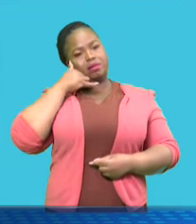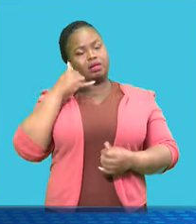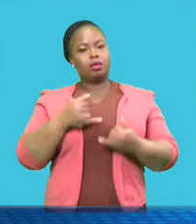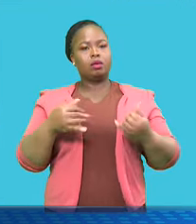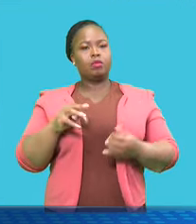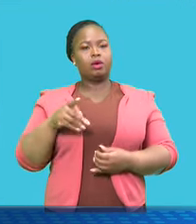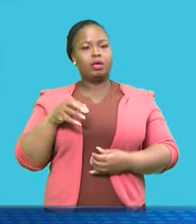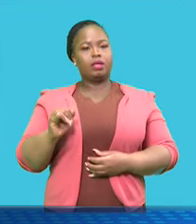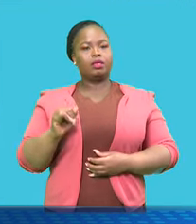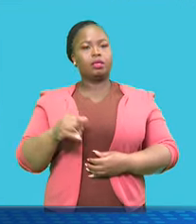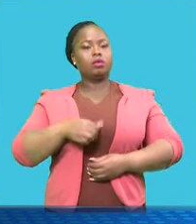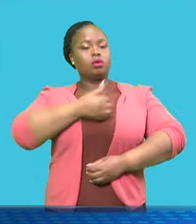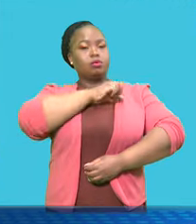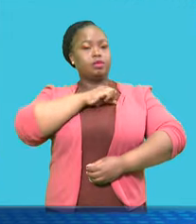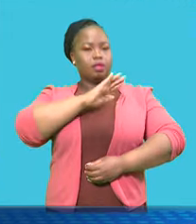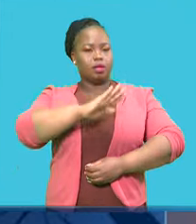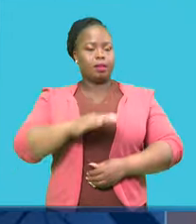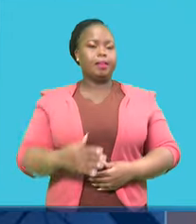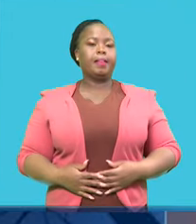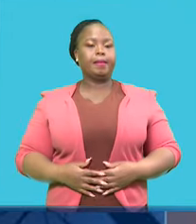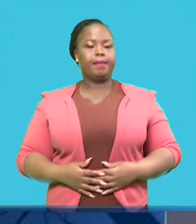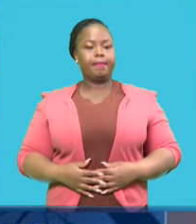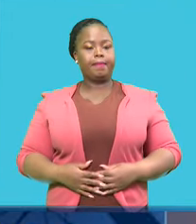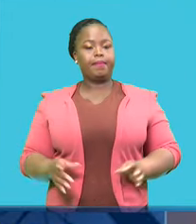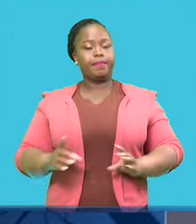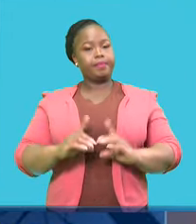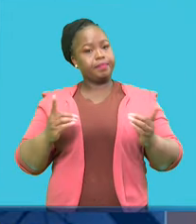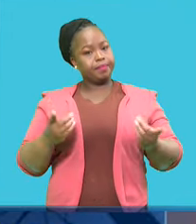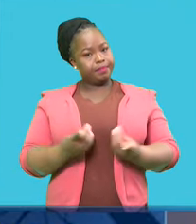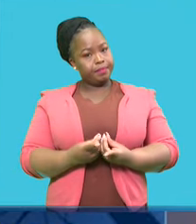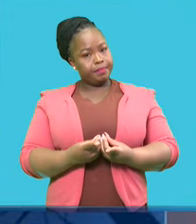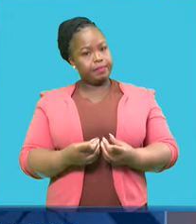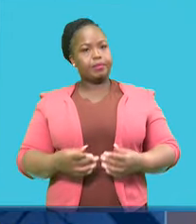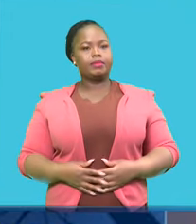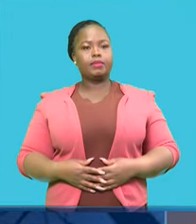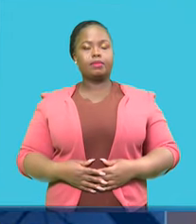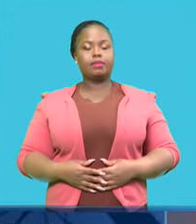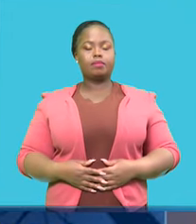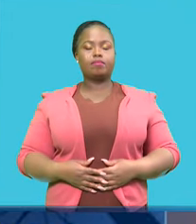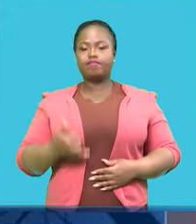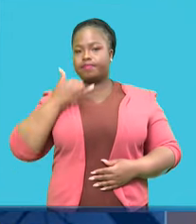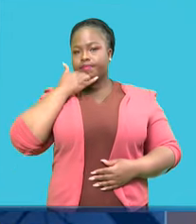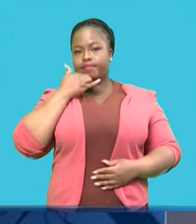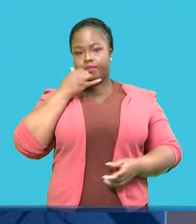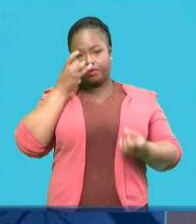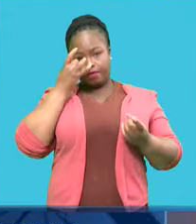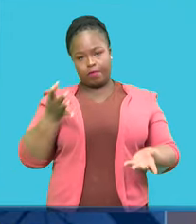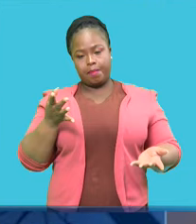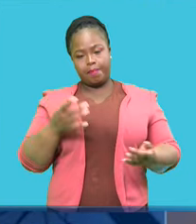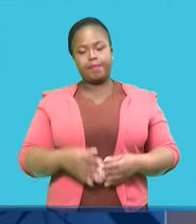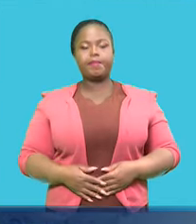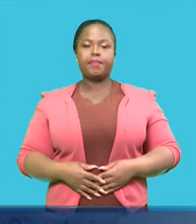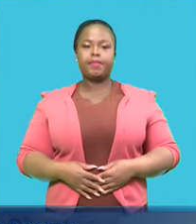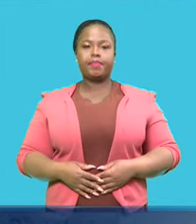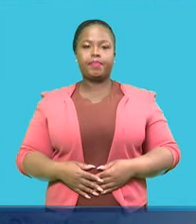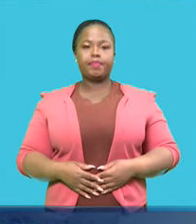Mukhari Academic Hospital. The department is pleased to inform the public that